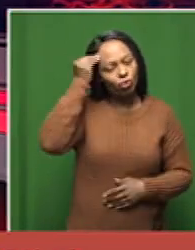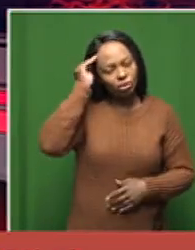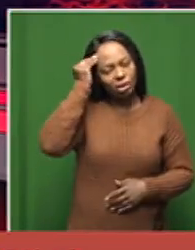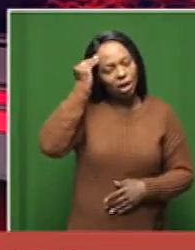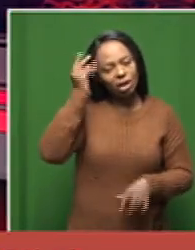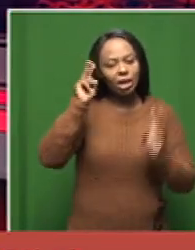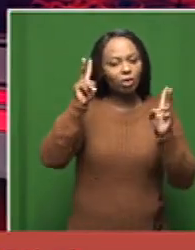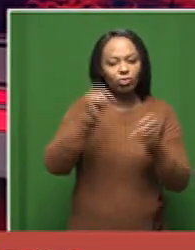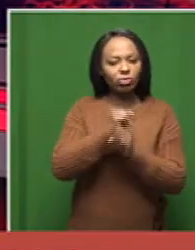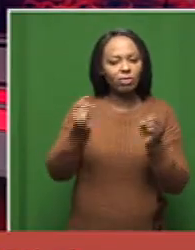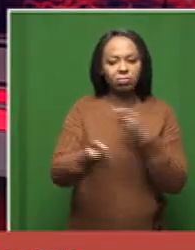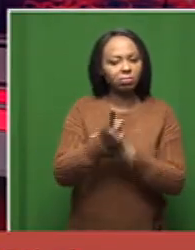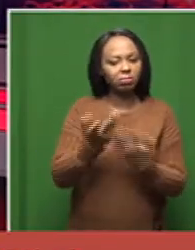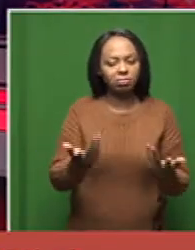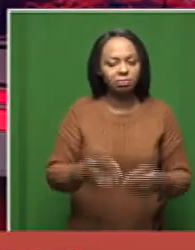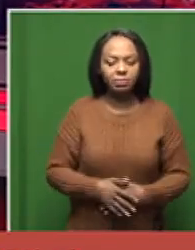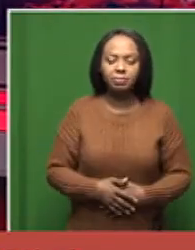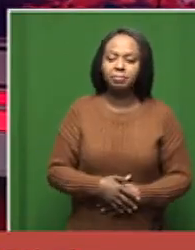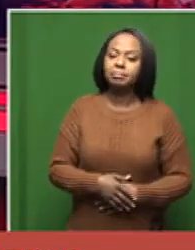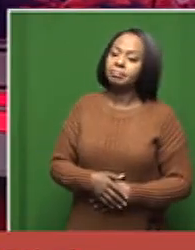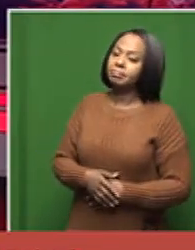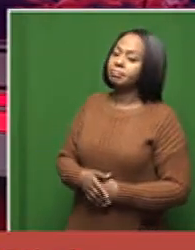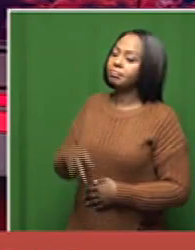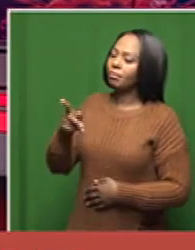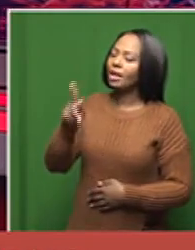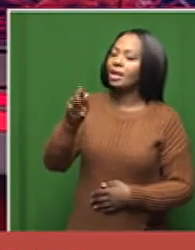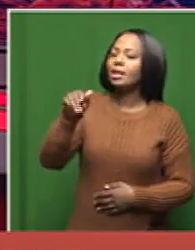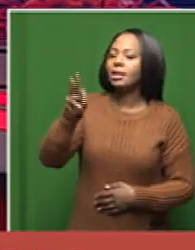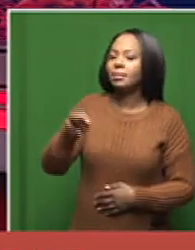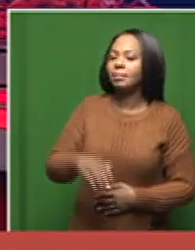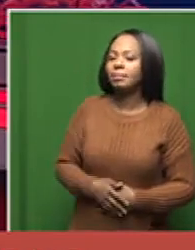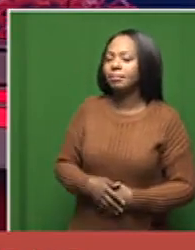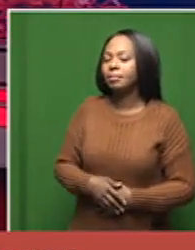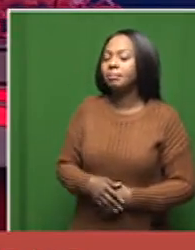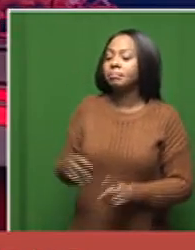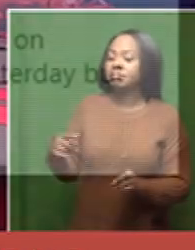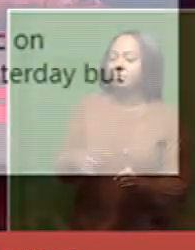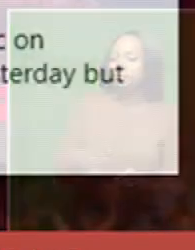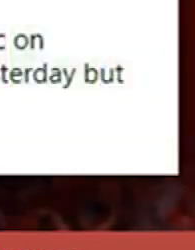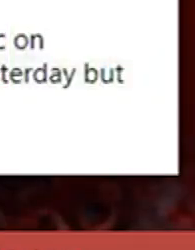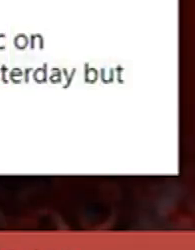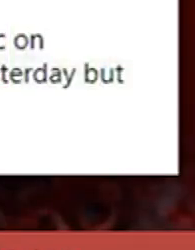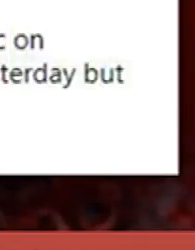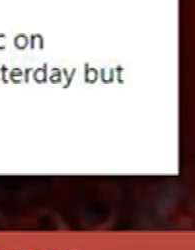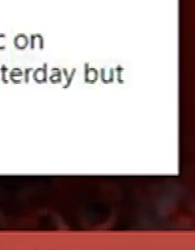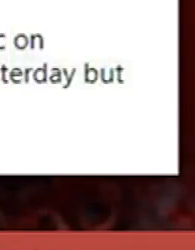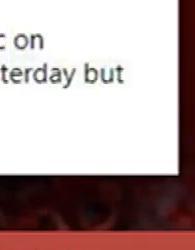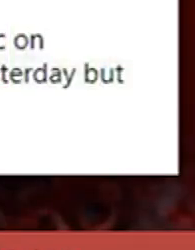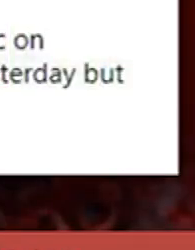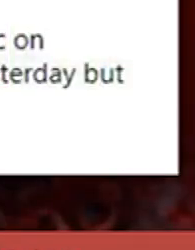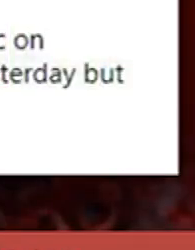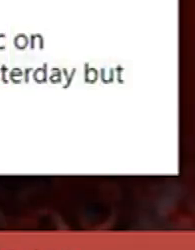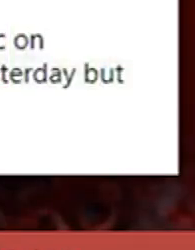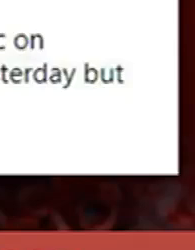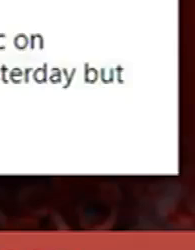You're right. All right, okay. The next one is from Kim Ashley Engelbrecht, who says, I've been feeling sick since Wednesday, flu